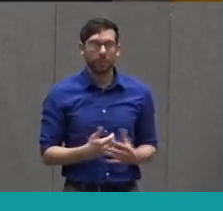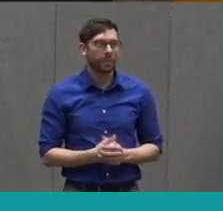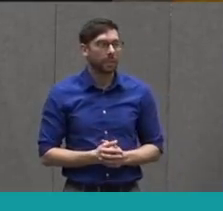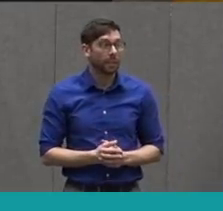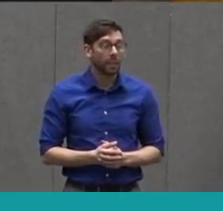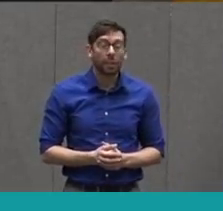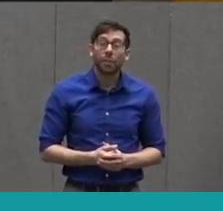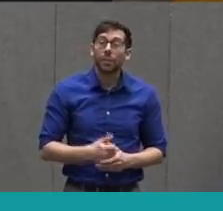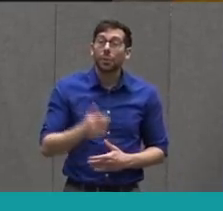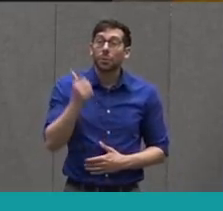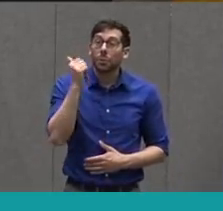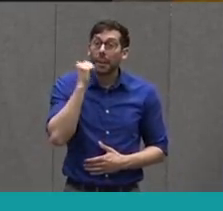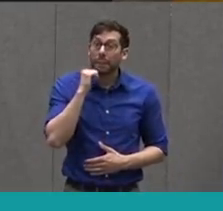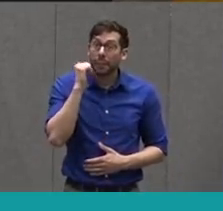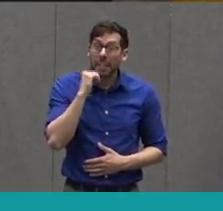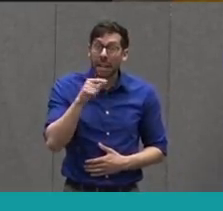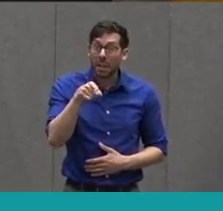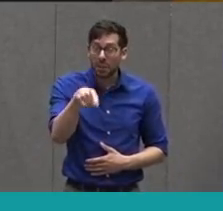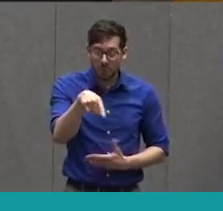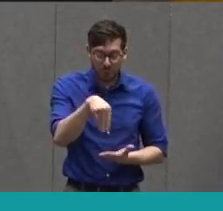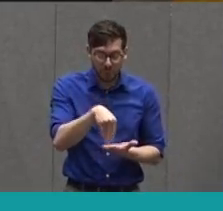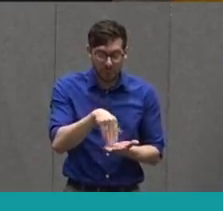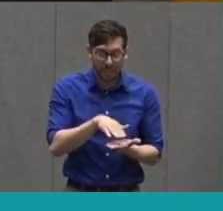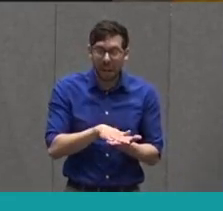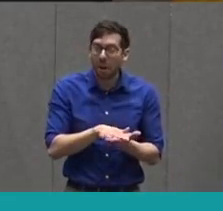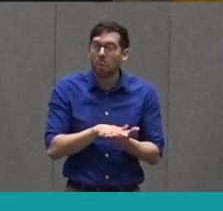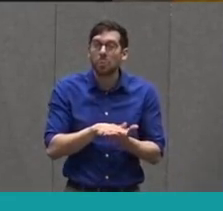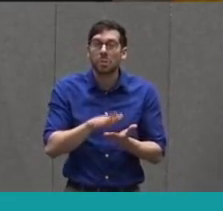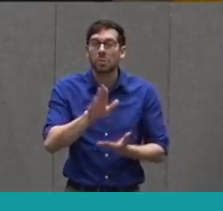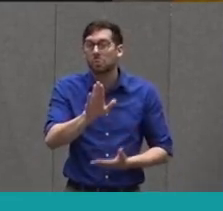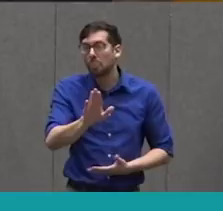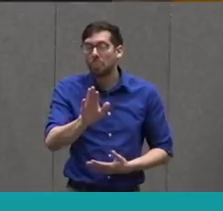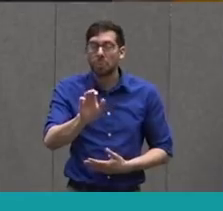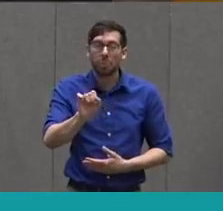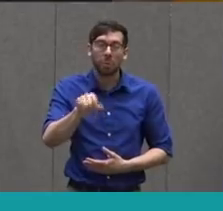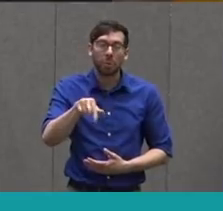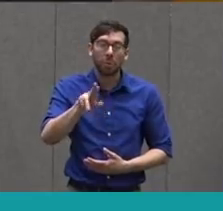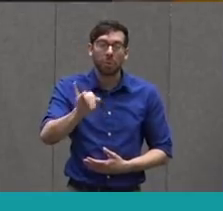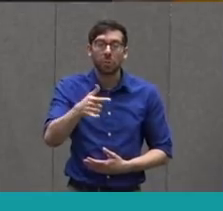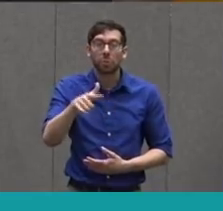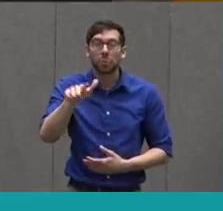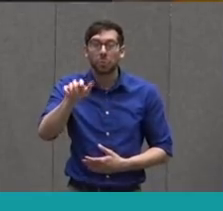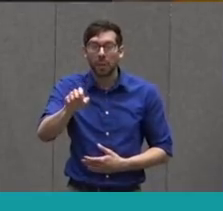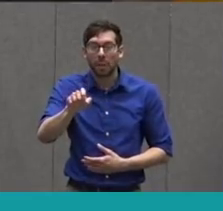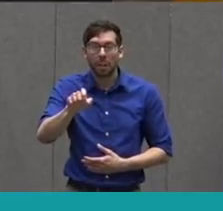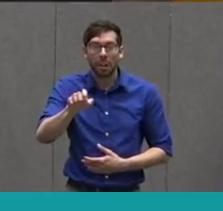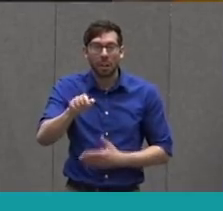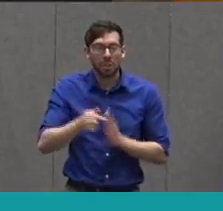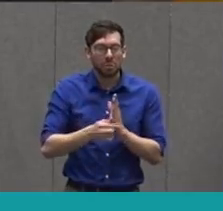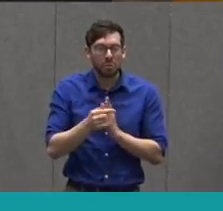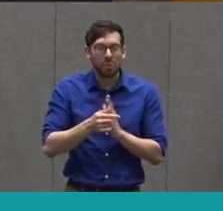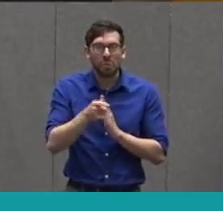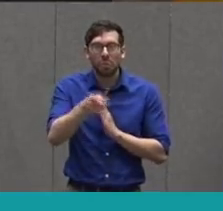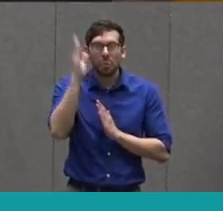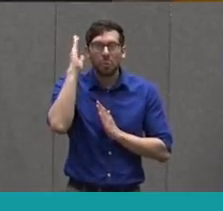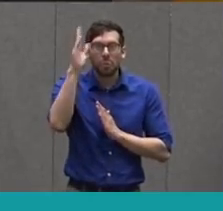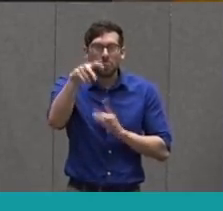journal, whatever you're going to call it, you're going to ask somebody to make you a squiggle.